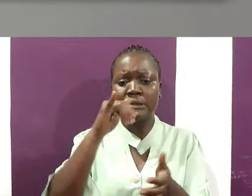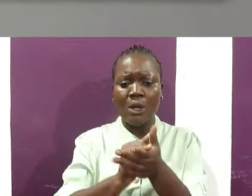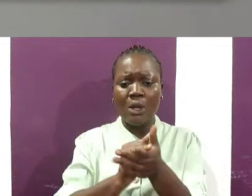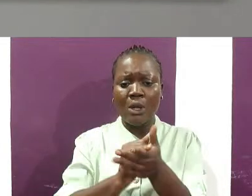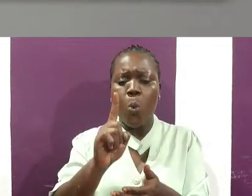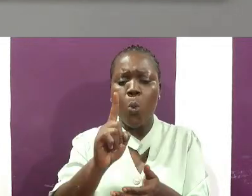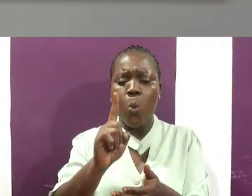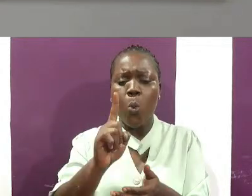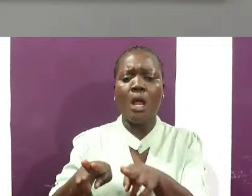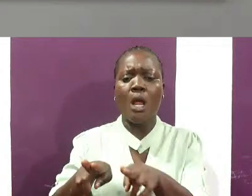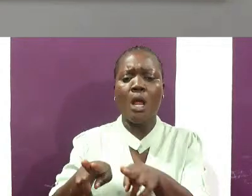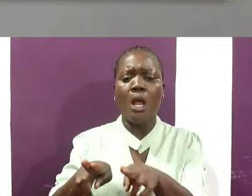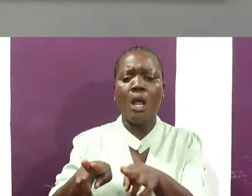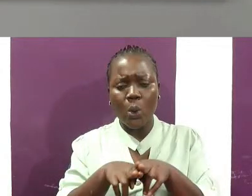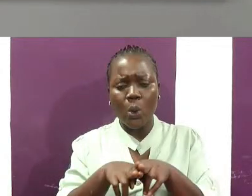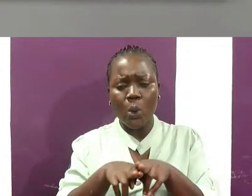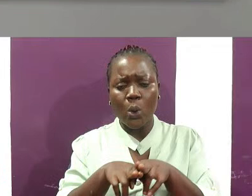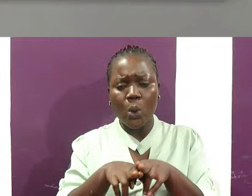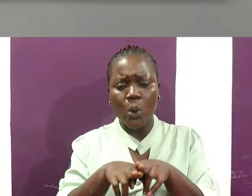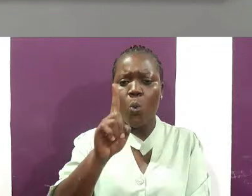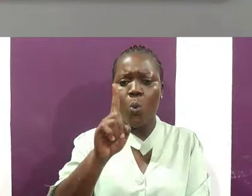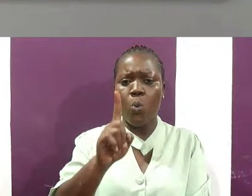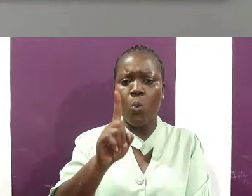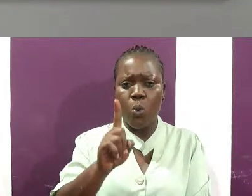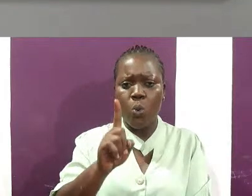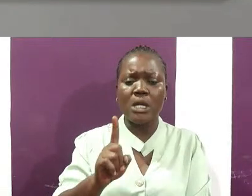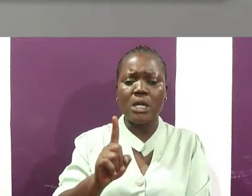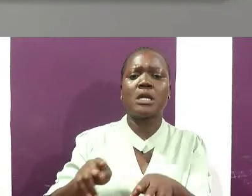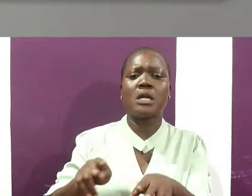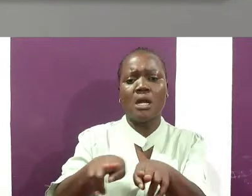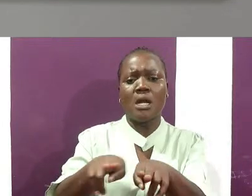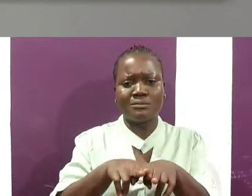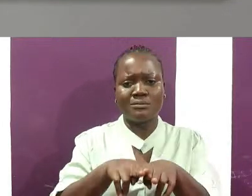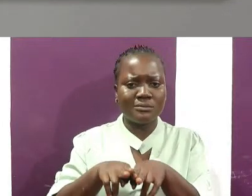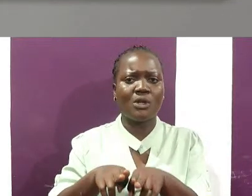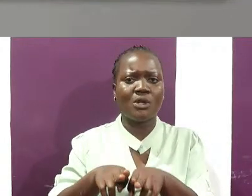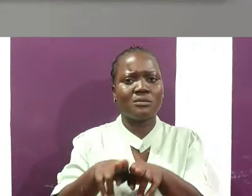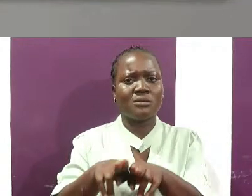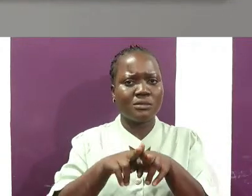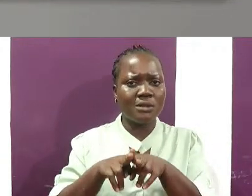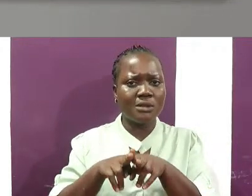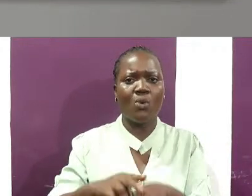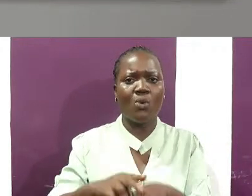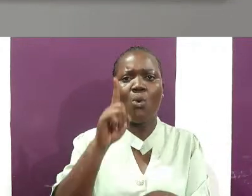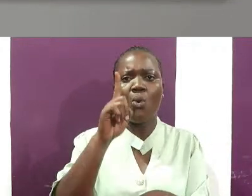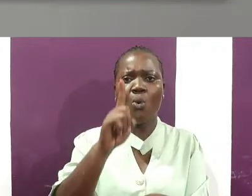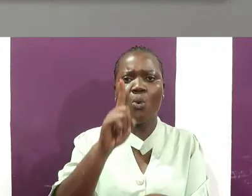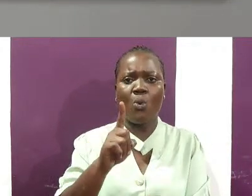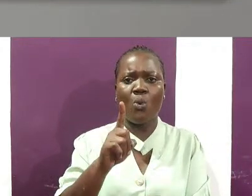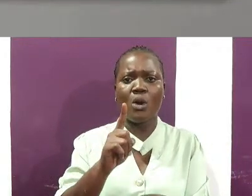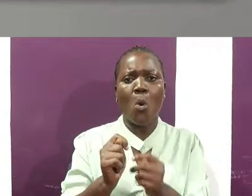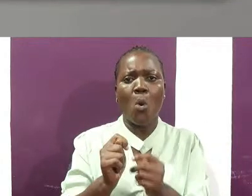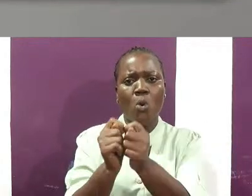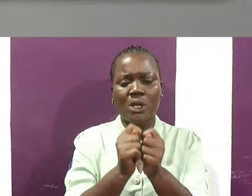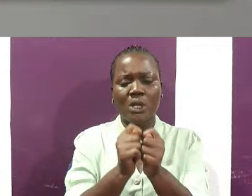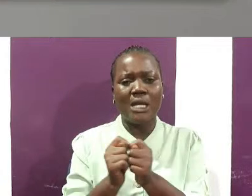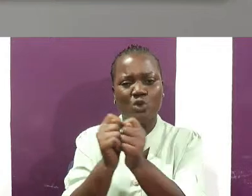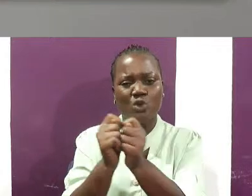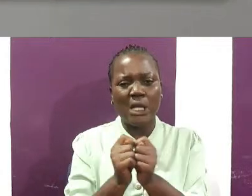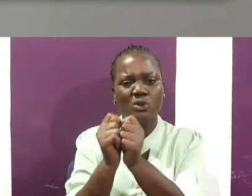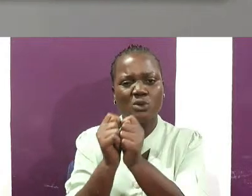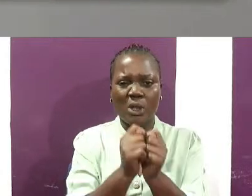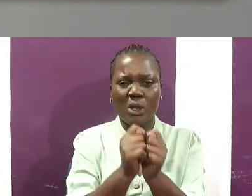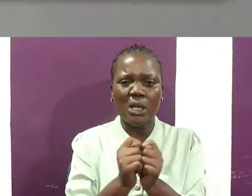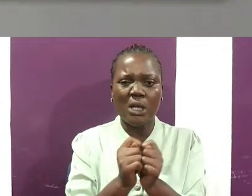baakoye, aye asoro ne baako sa. In Ephesians chapter 4 and verses 4 through 6, we find the following recorded